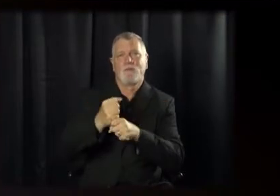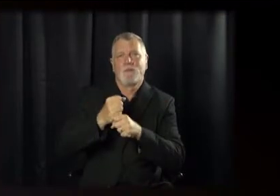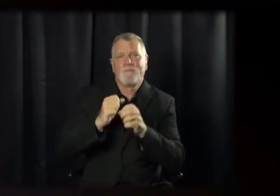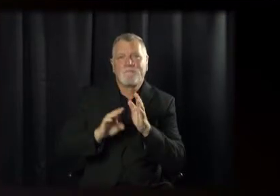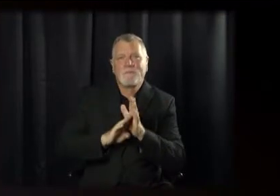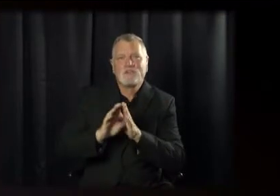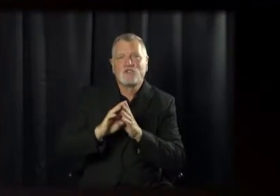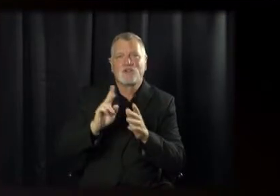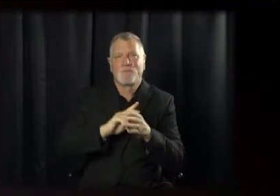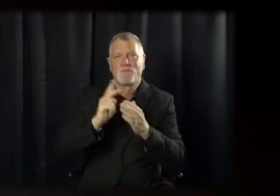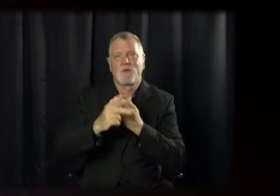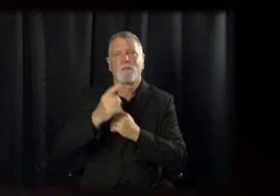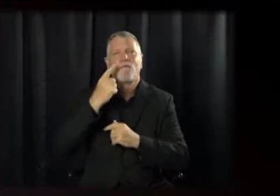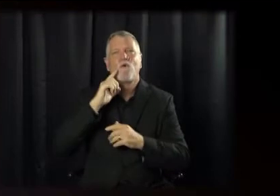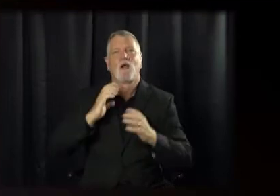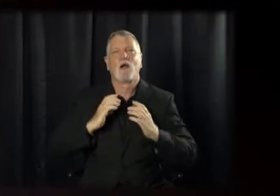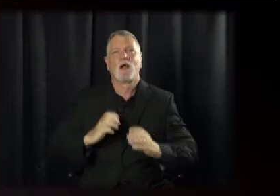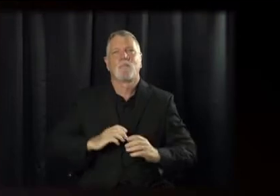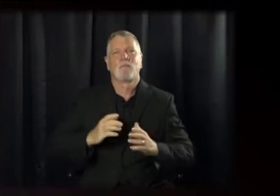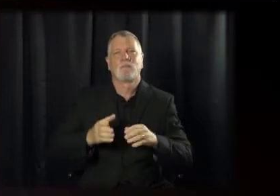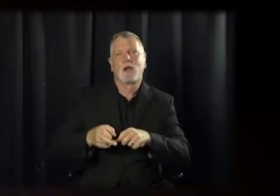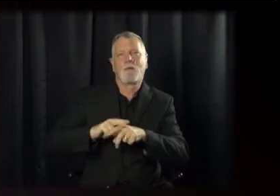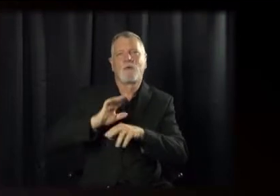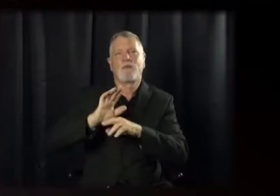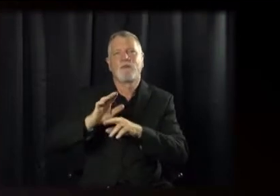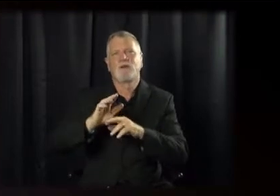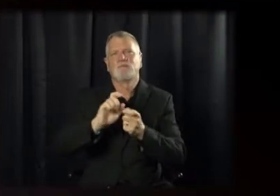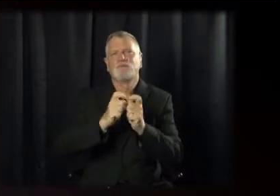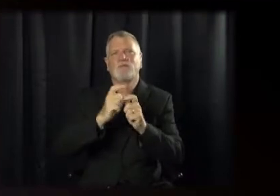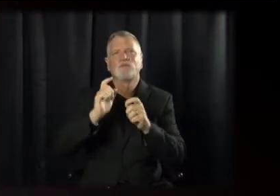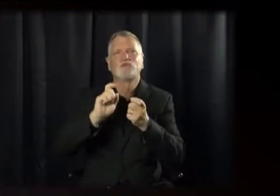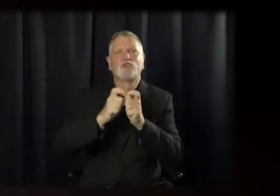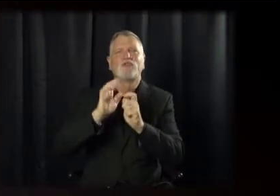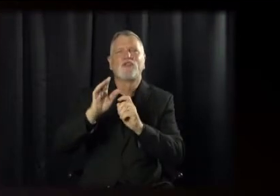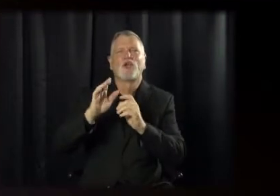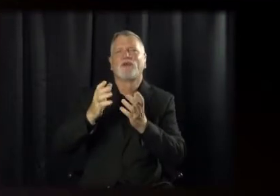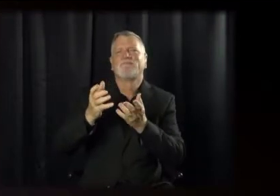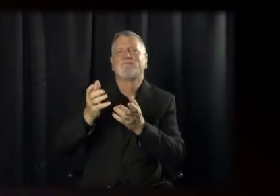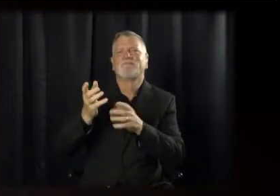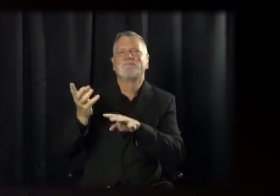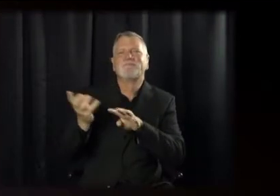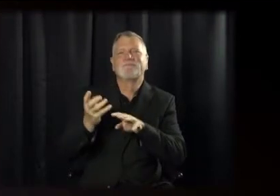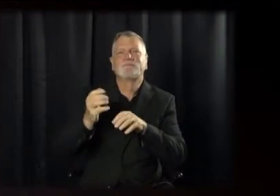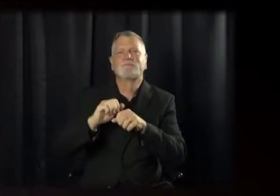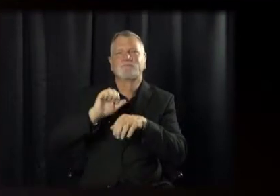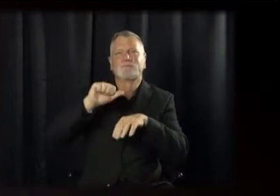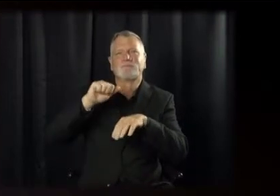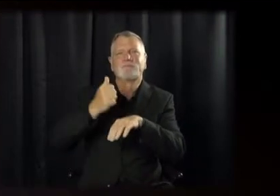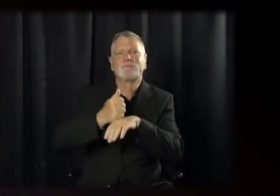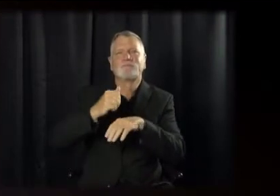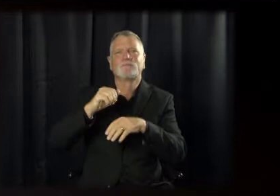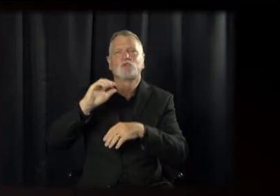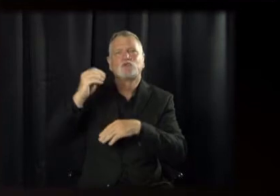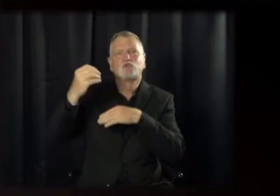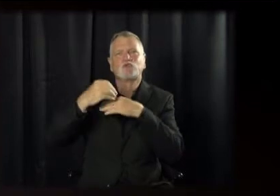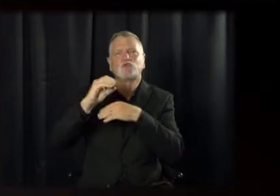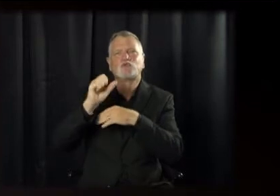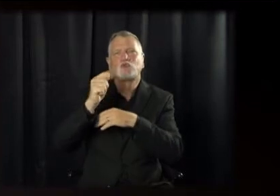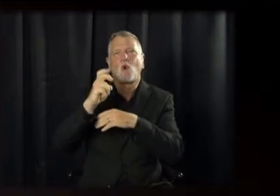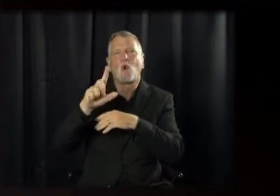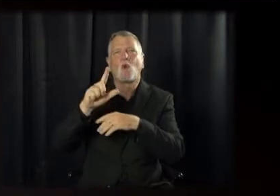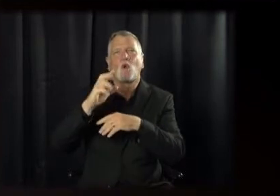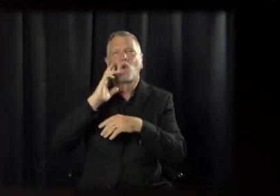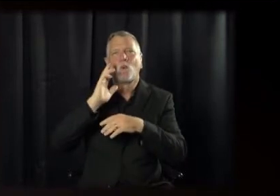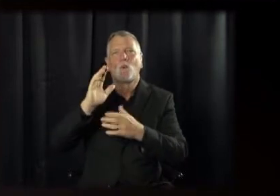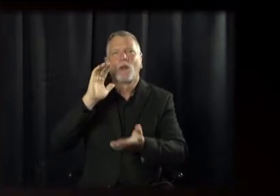programs. As customers upgrade their appliances, change consumption habits, and install solar equipment in their properties, their monthly